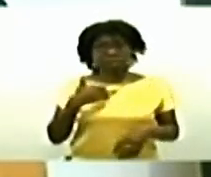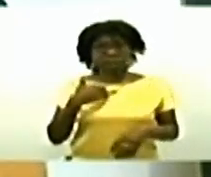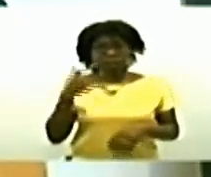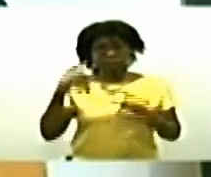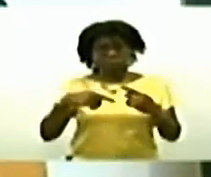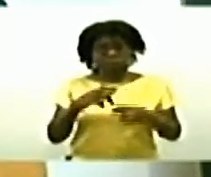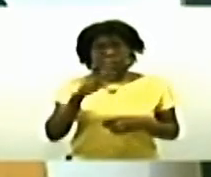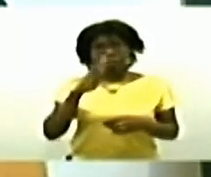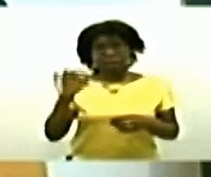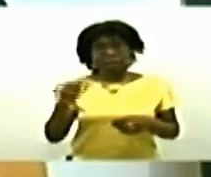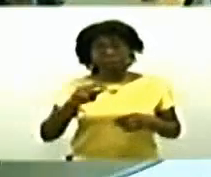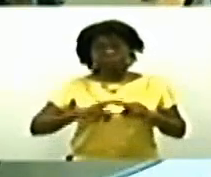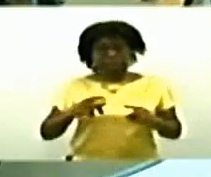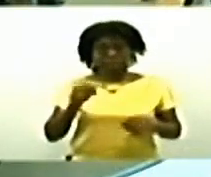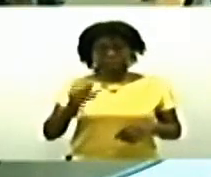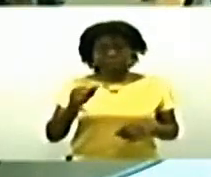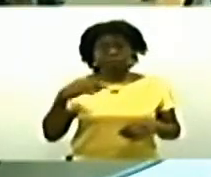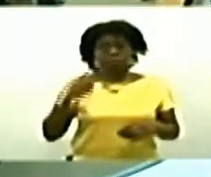President.